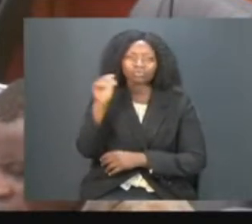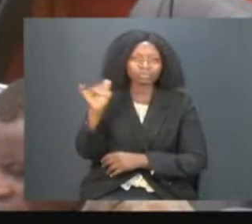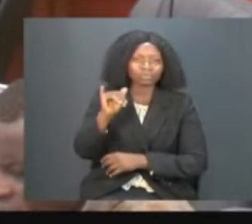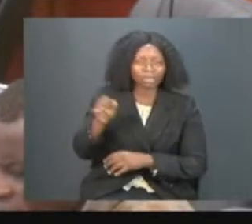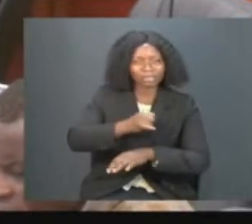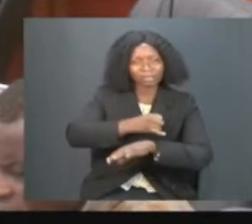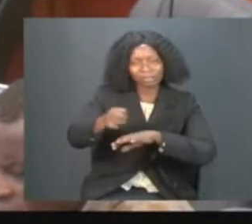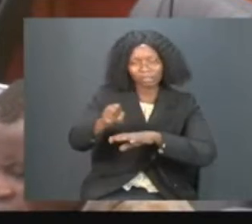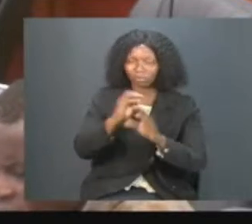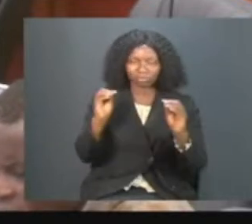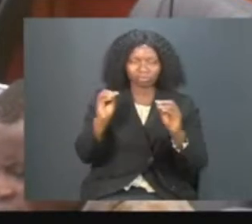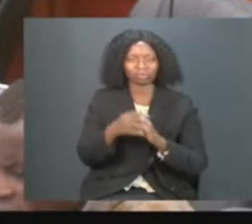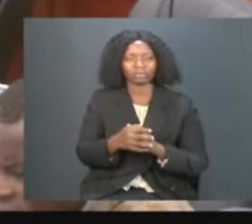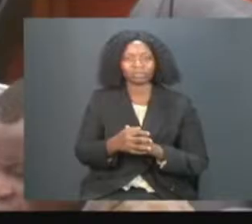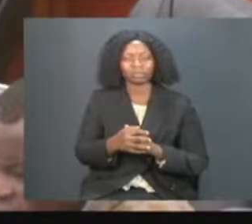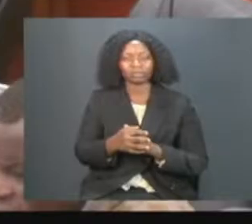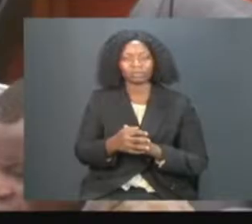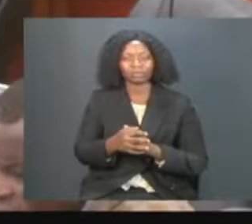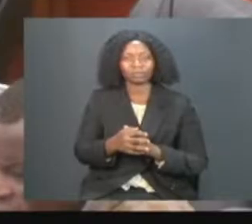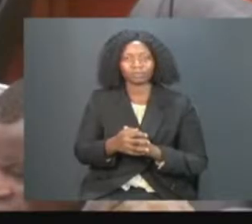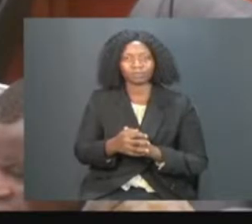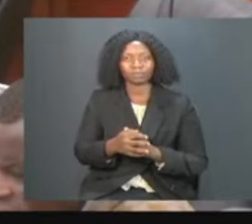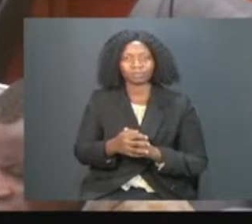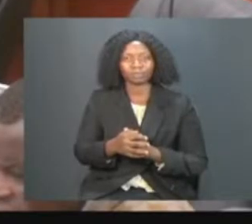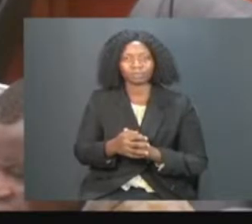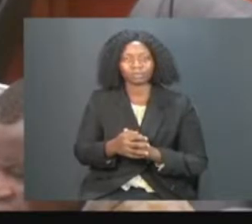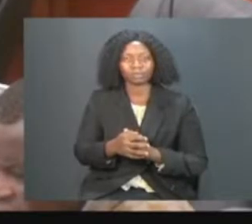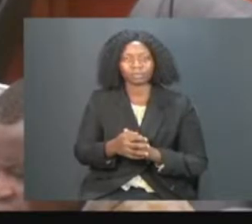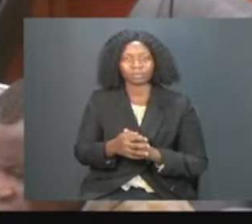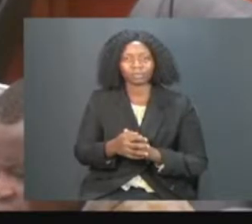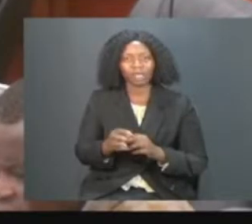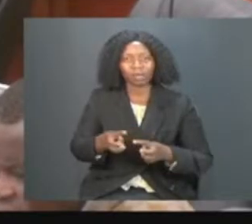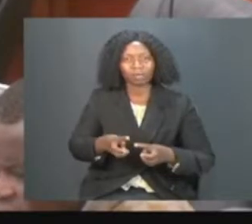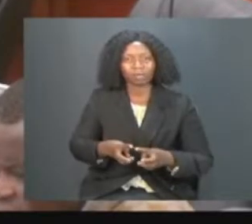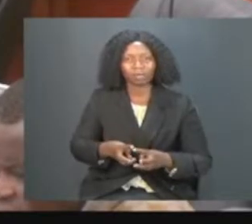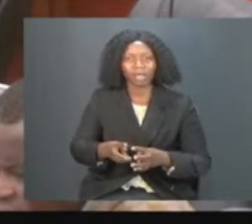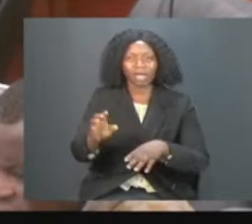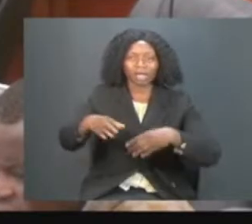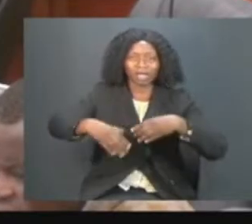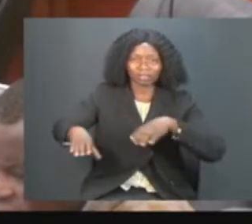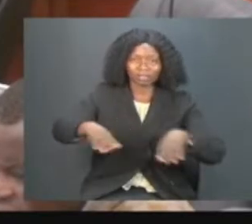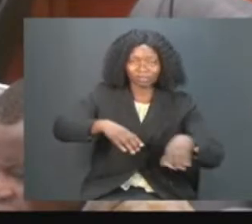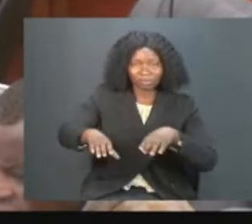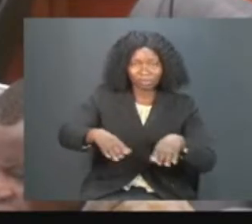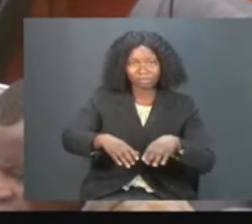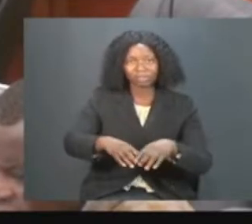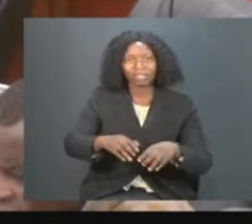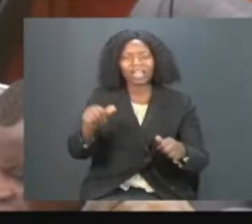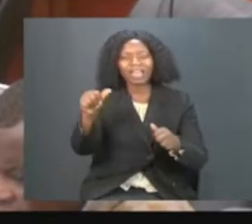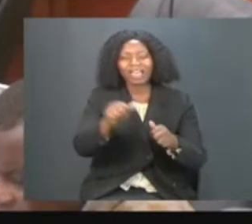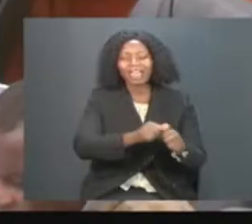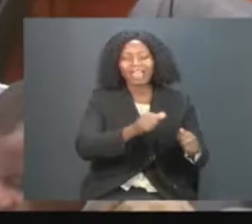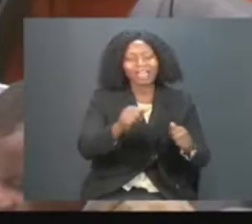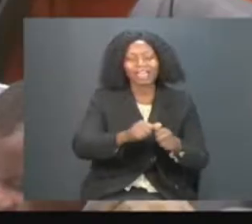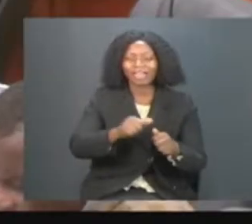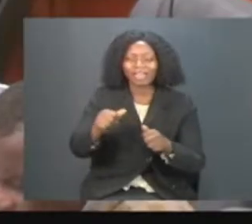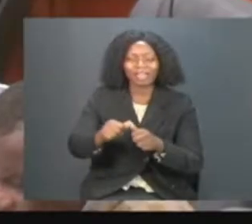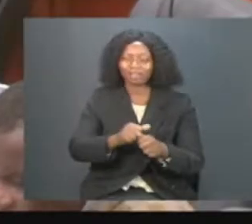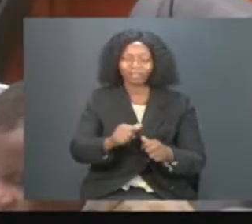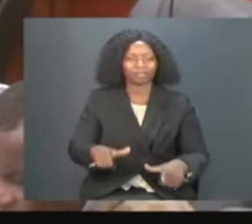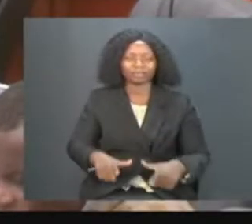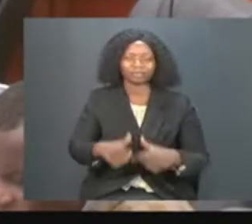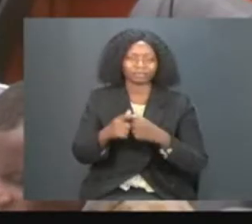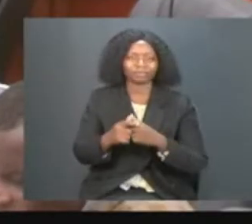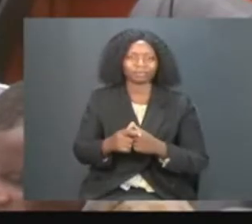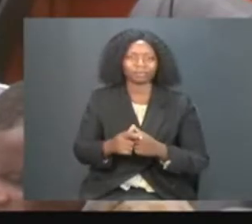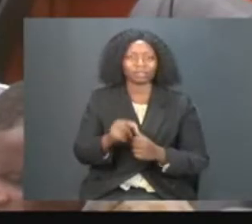industry. It is a mainstreaming activity that you find almost in every sphere of life. So you